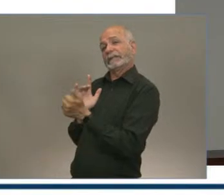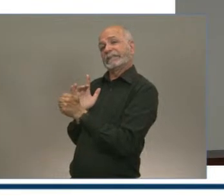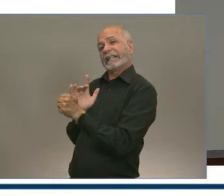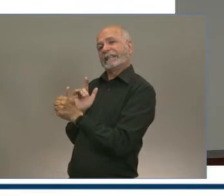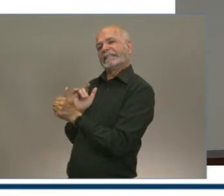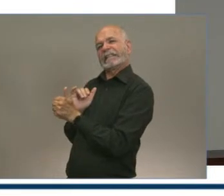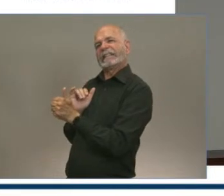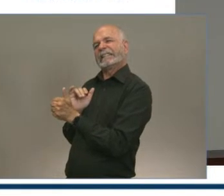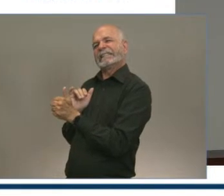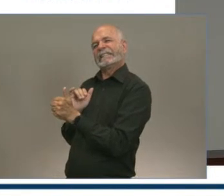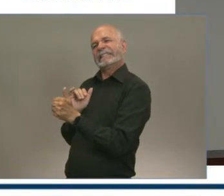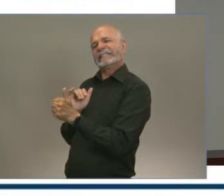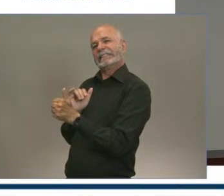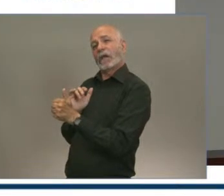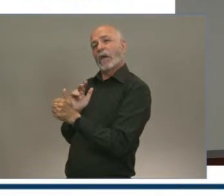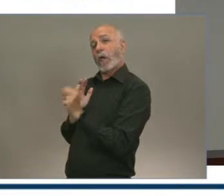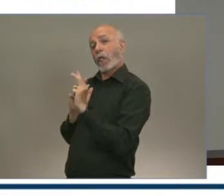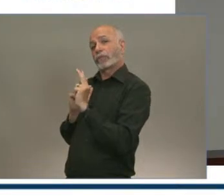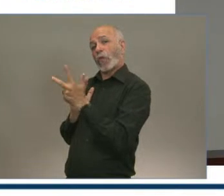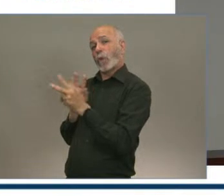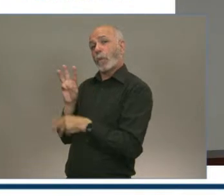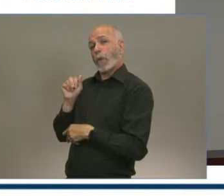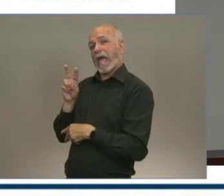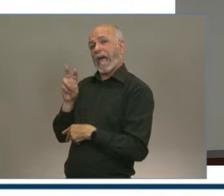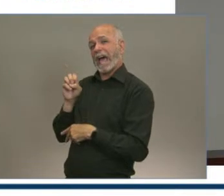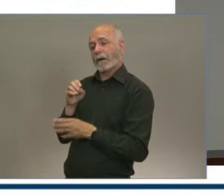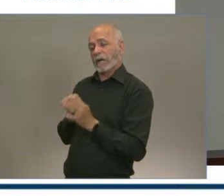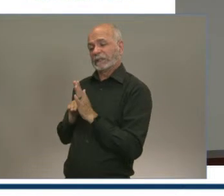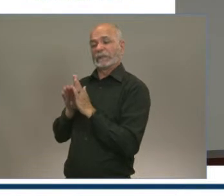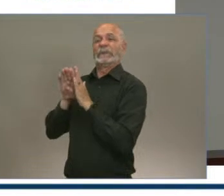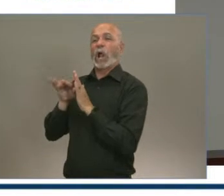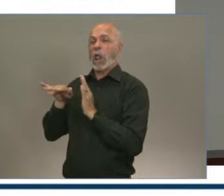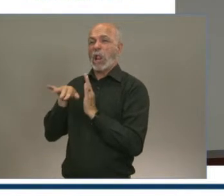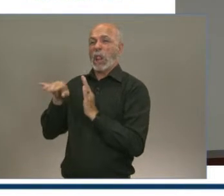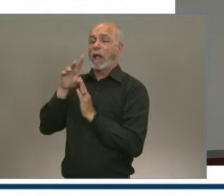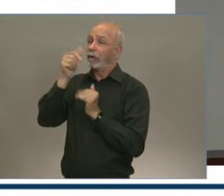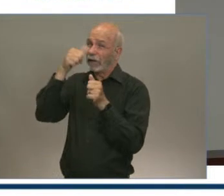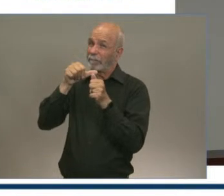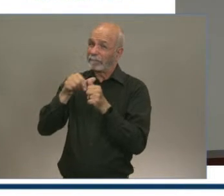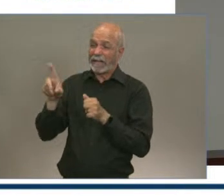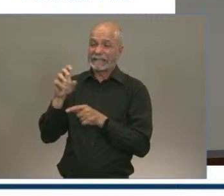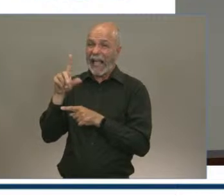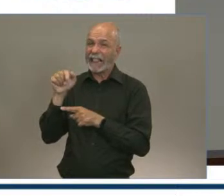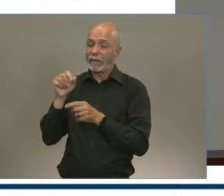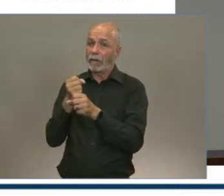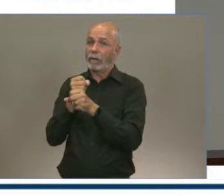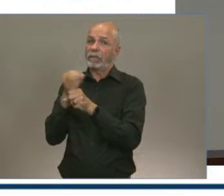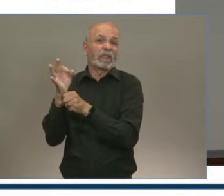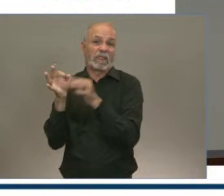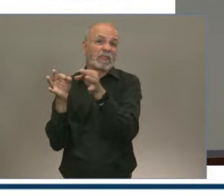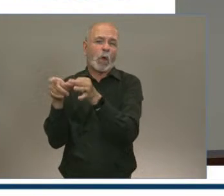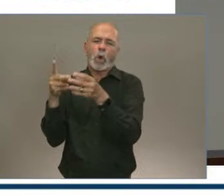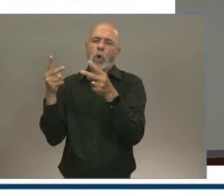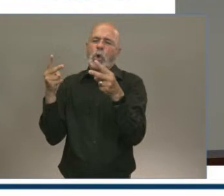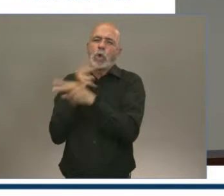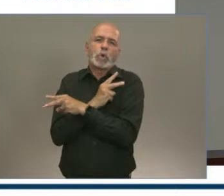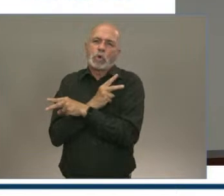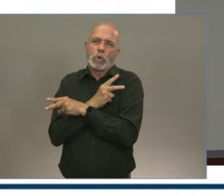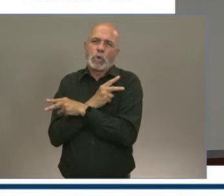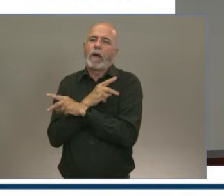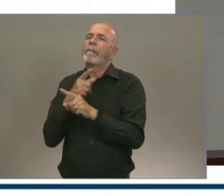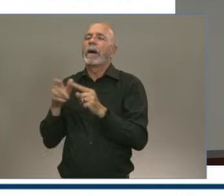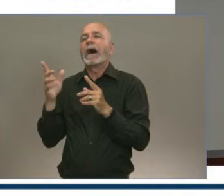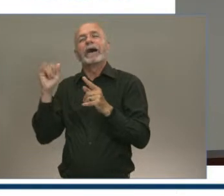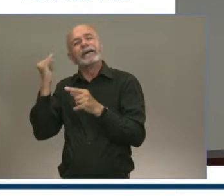third wave with a very infectious variant strain, and so larger graduation gatherings, including drive-in graduations,